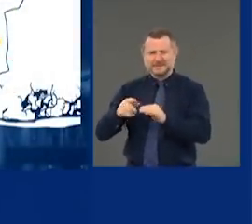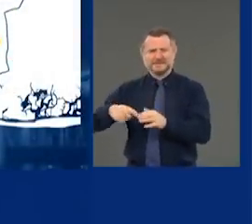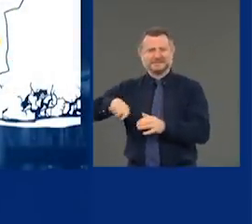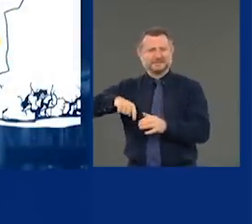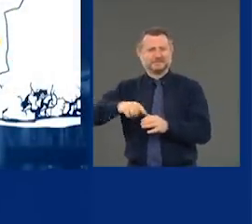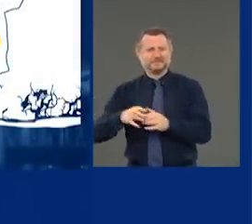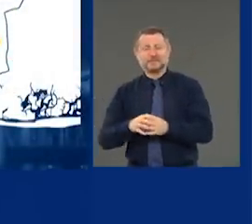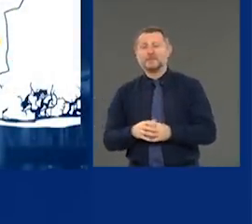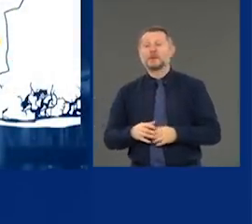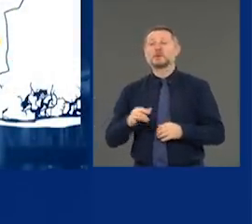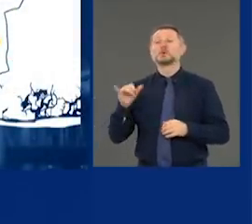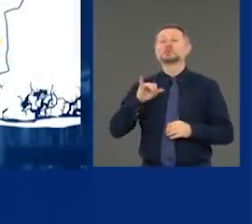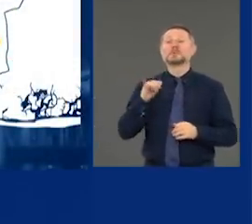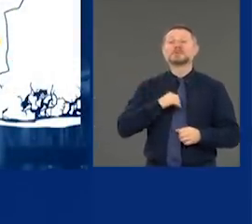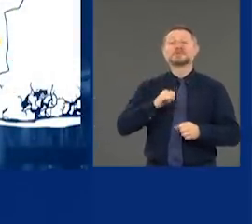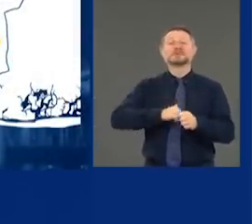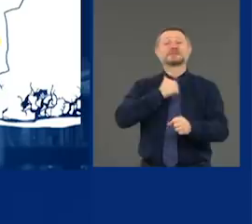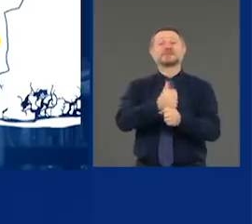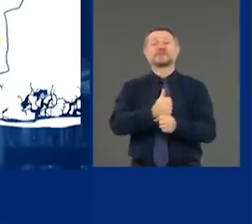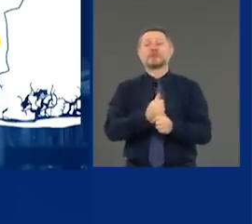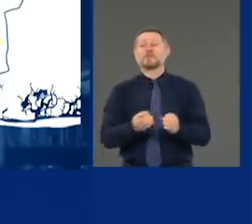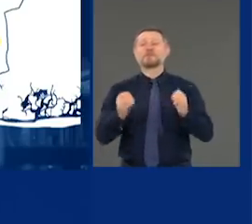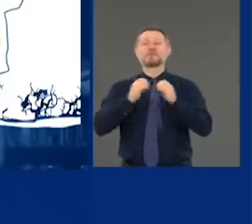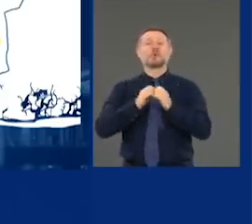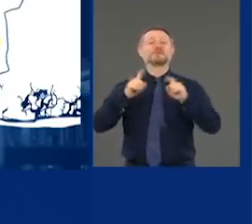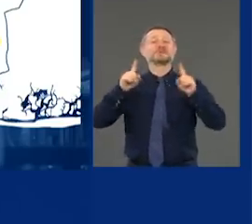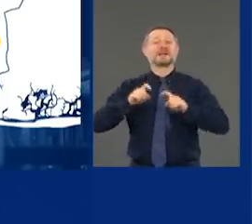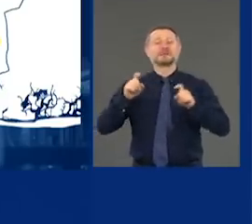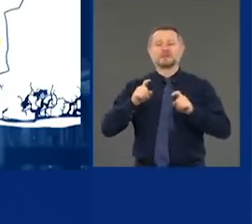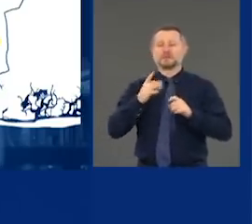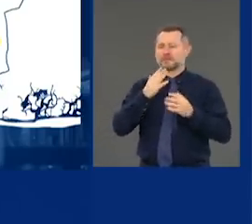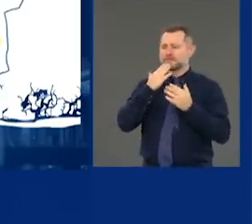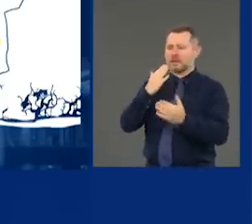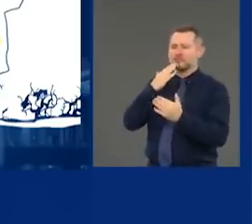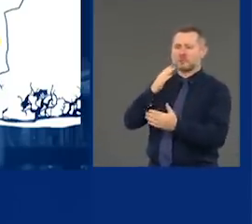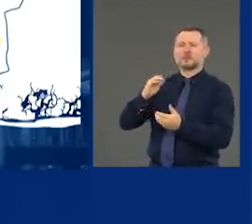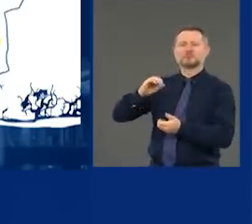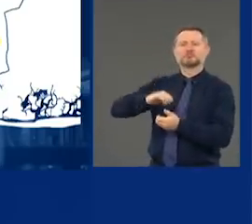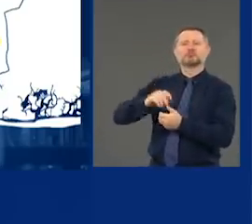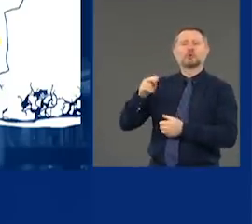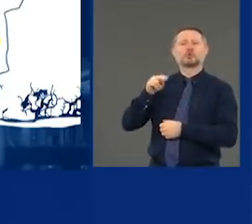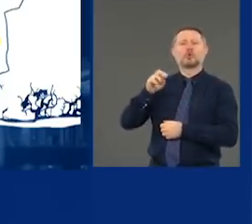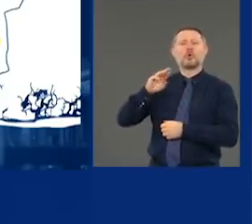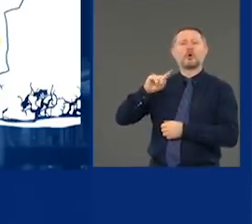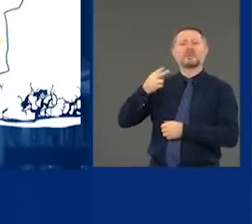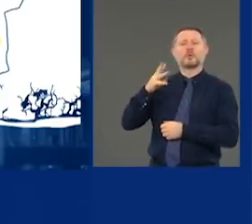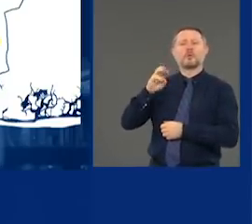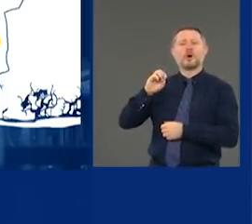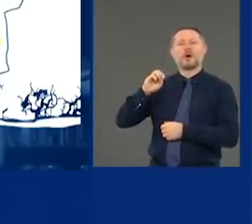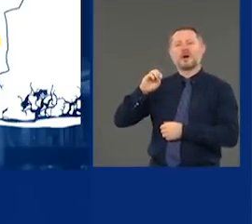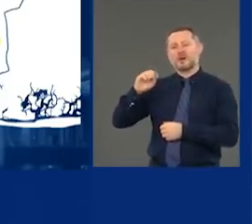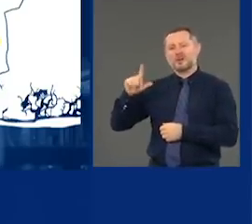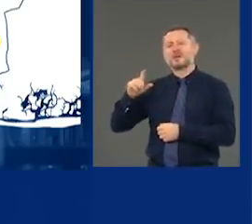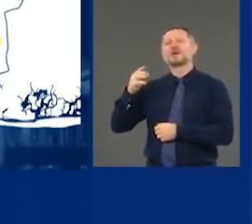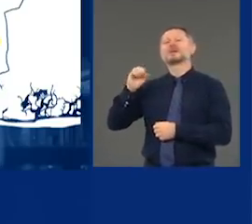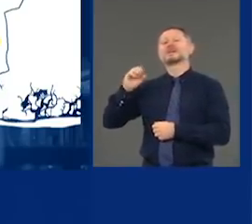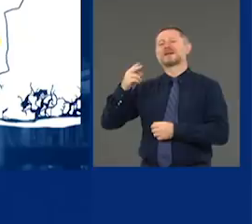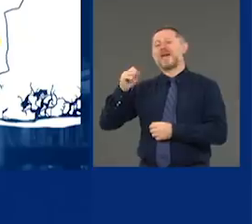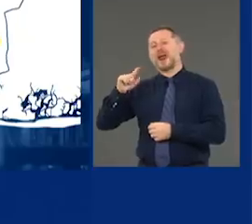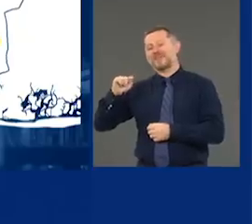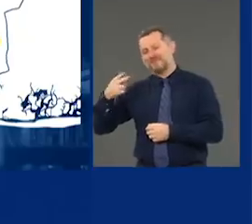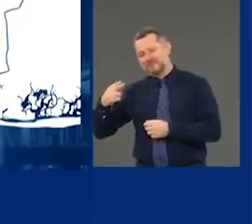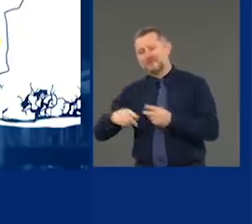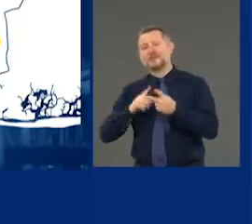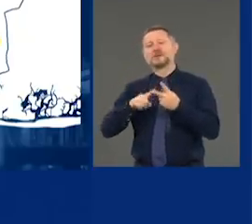We're also setting up additional testing. Thank you very much, Northwell Health and Somos Community Care. More